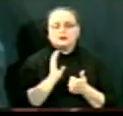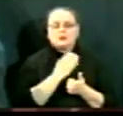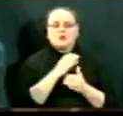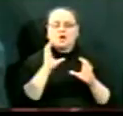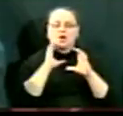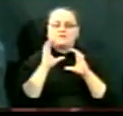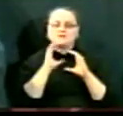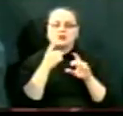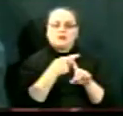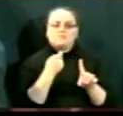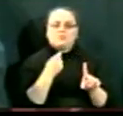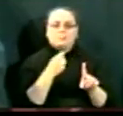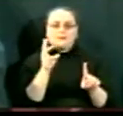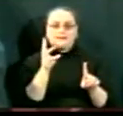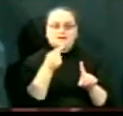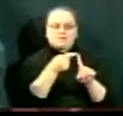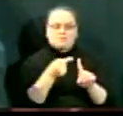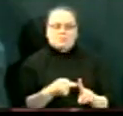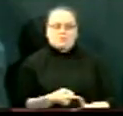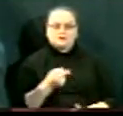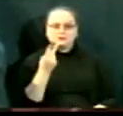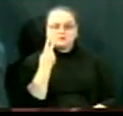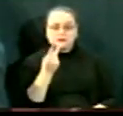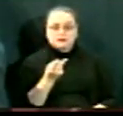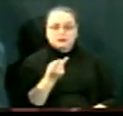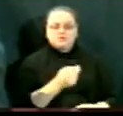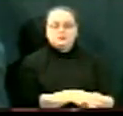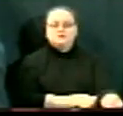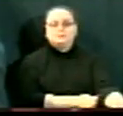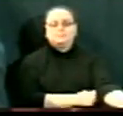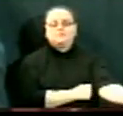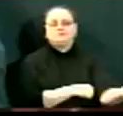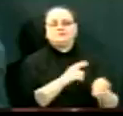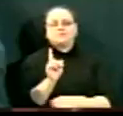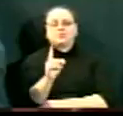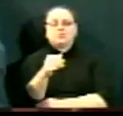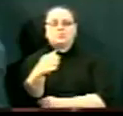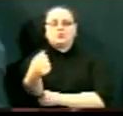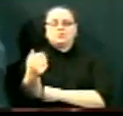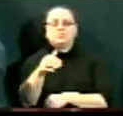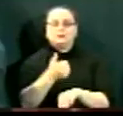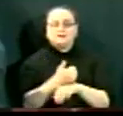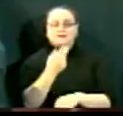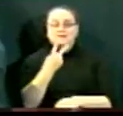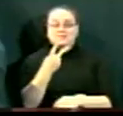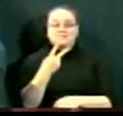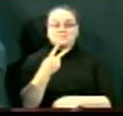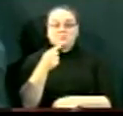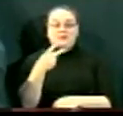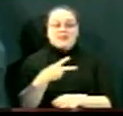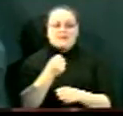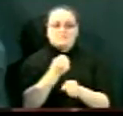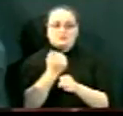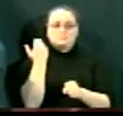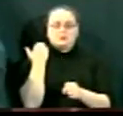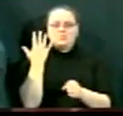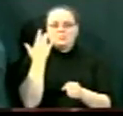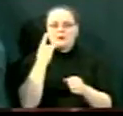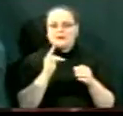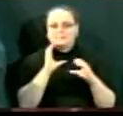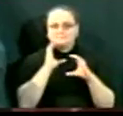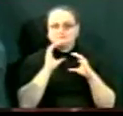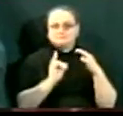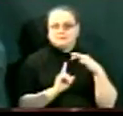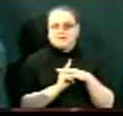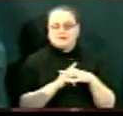conversation came from those 6 points that you see on there, where we stand, and that was about 2.5 years ago, why this conversation came up,